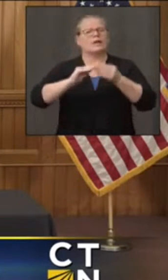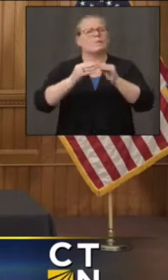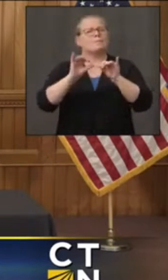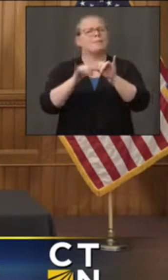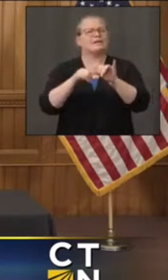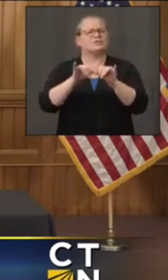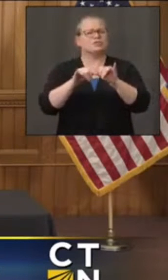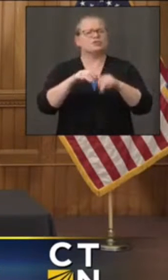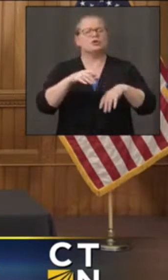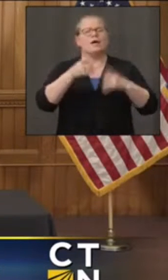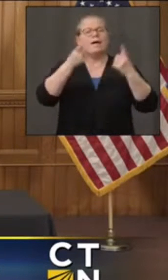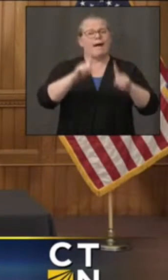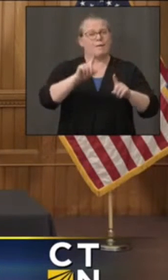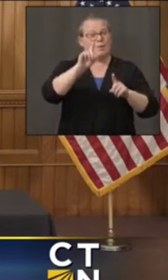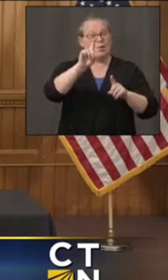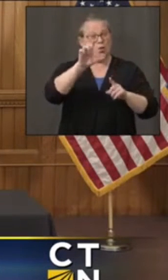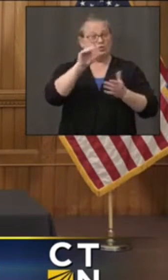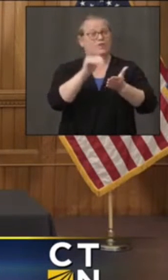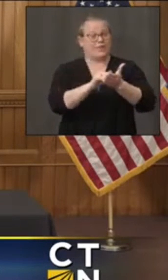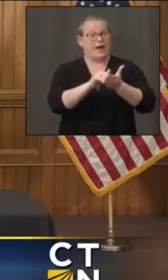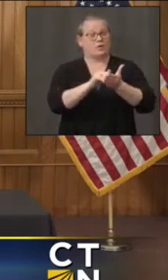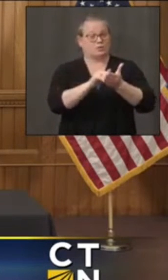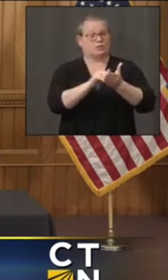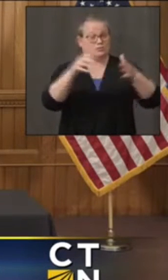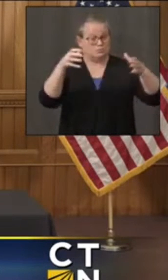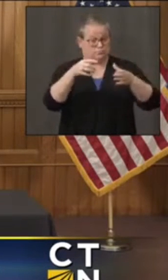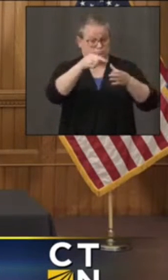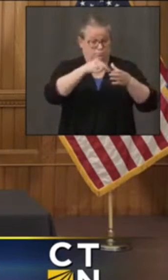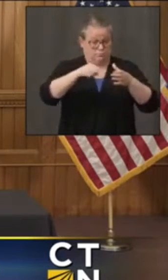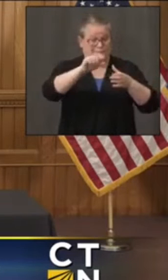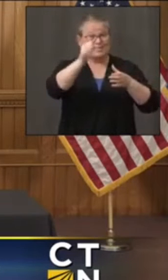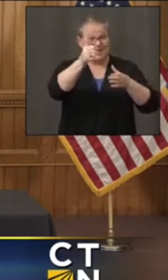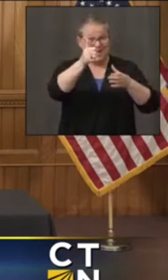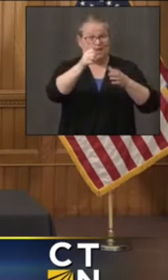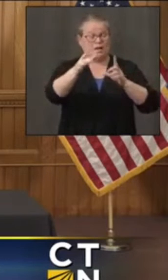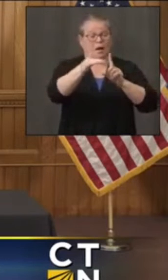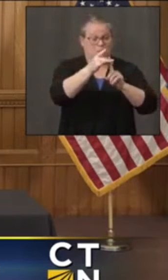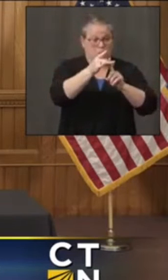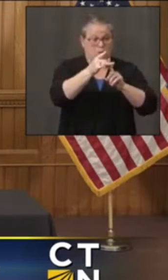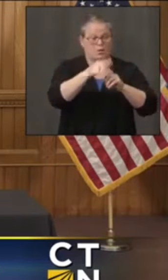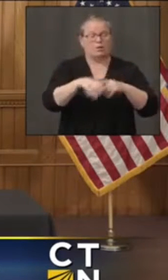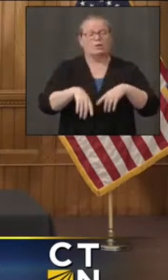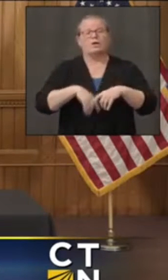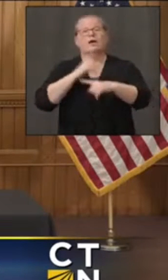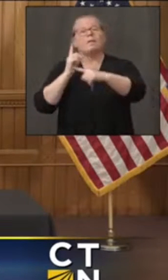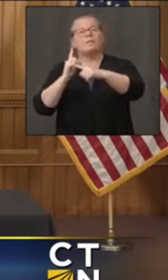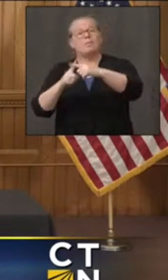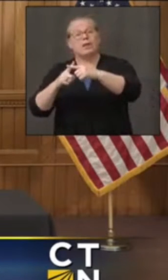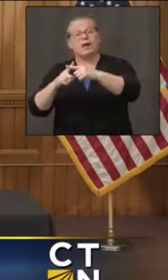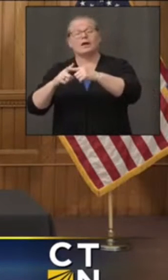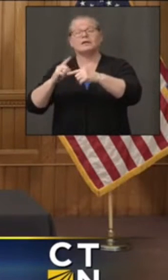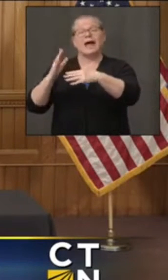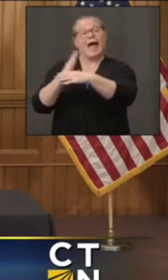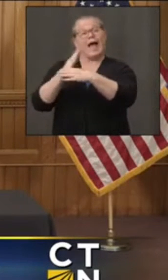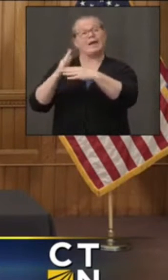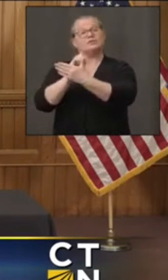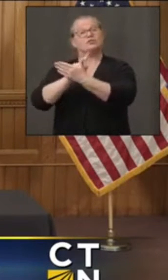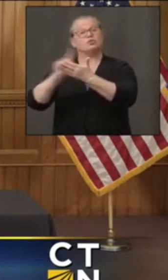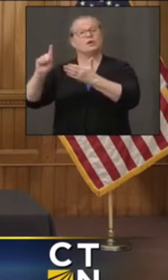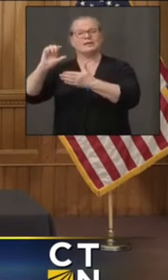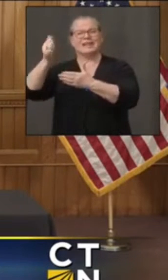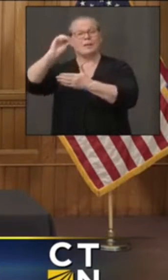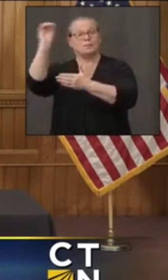positives per 100,000 tested and the 10% weekly average. There are 36 states, Puerto Rico and